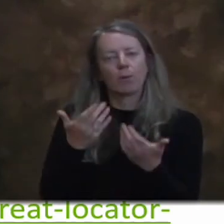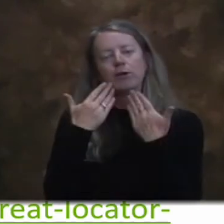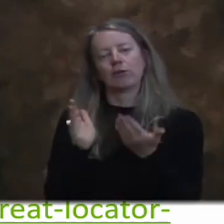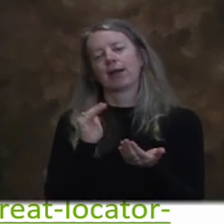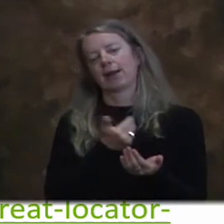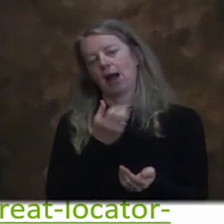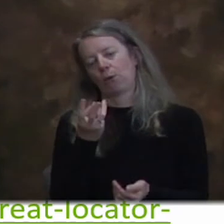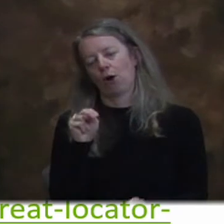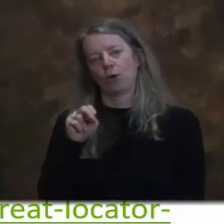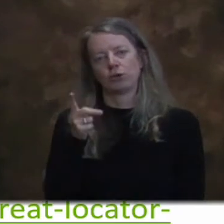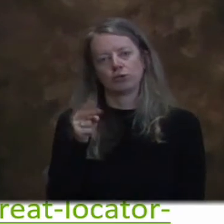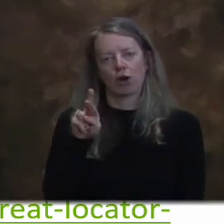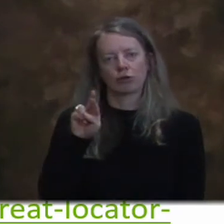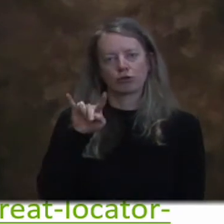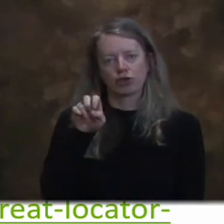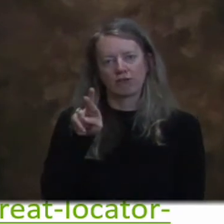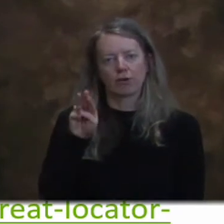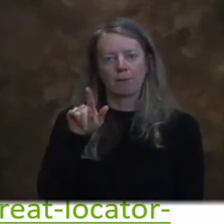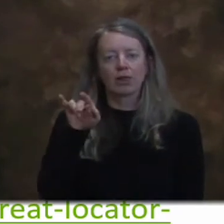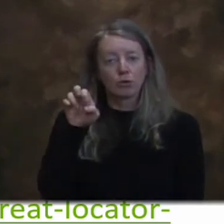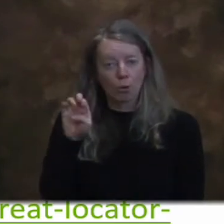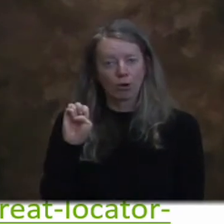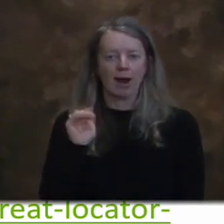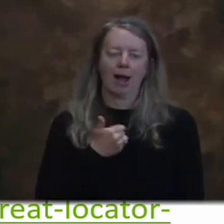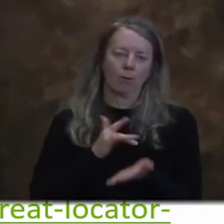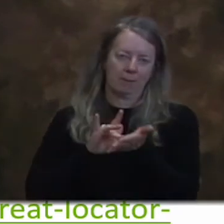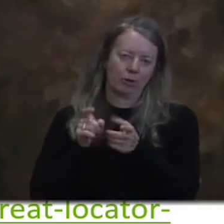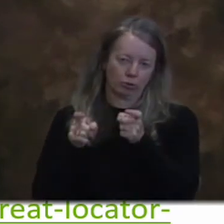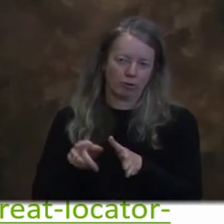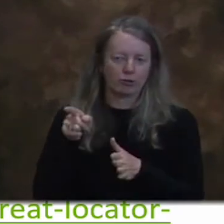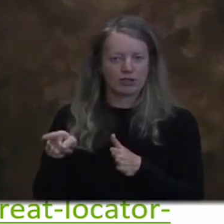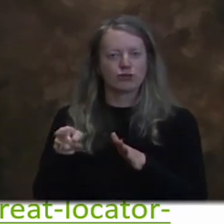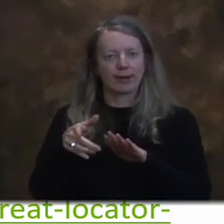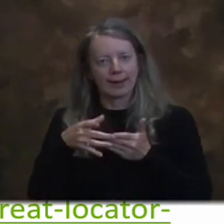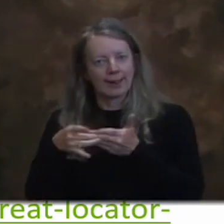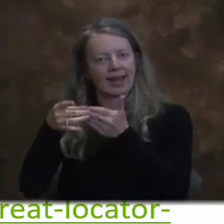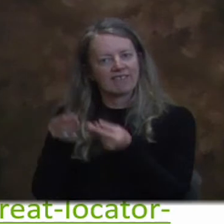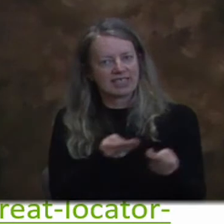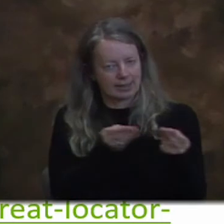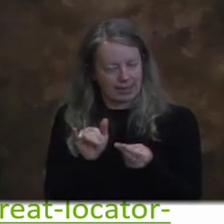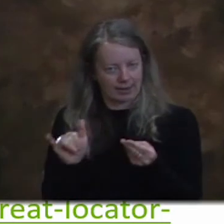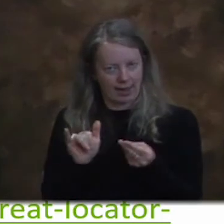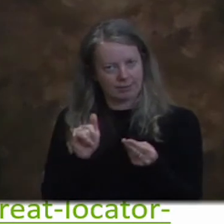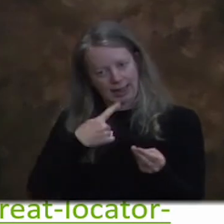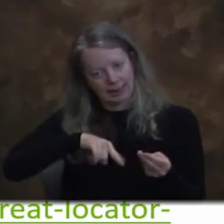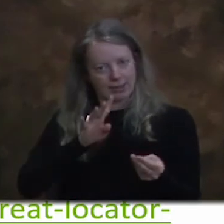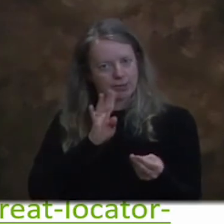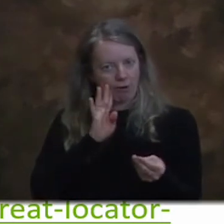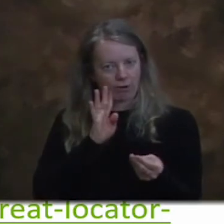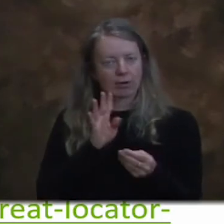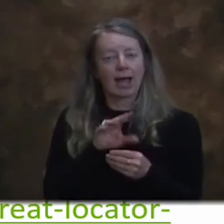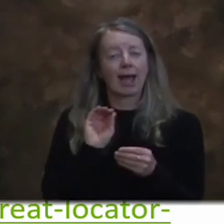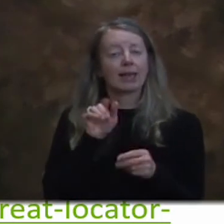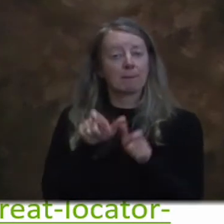Jennifer Mullendor, our medical director, for facilitating that Let's Talk session, and our panelists who